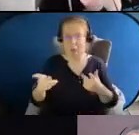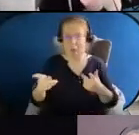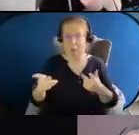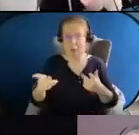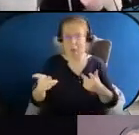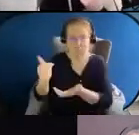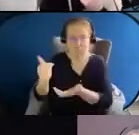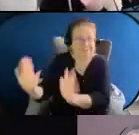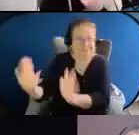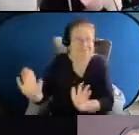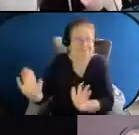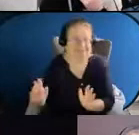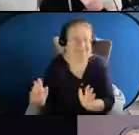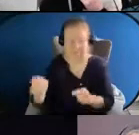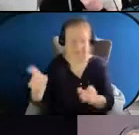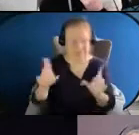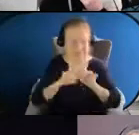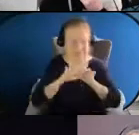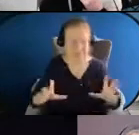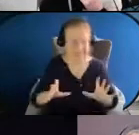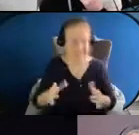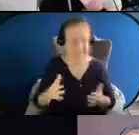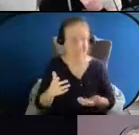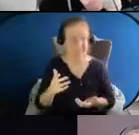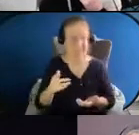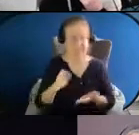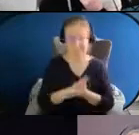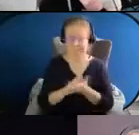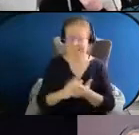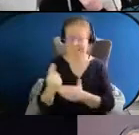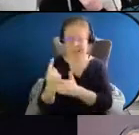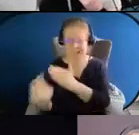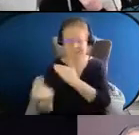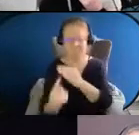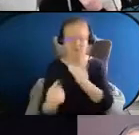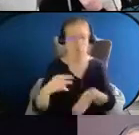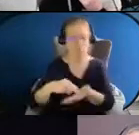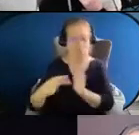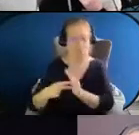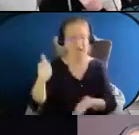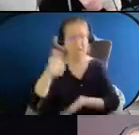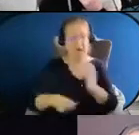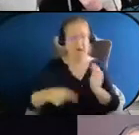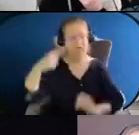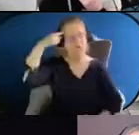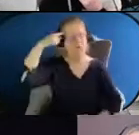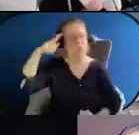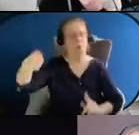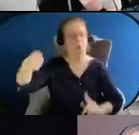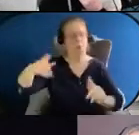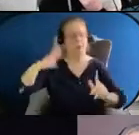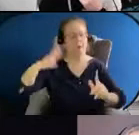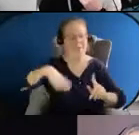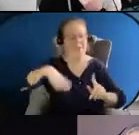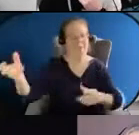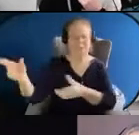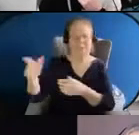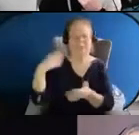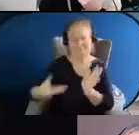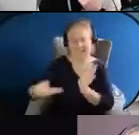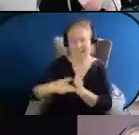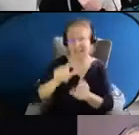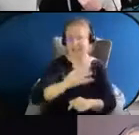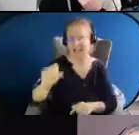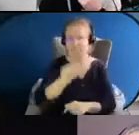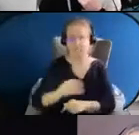Mm-hmm. Because again, to me, that tells me that as individuals and as organizations, we're starting to recognize the importance and the